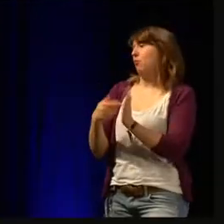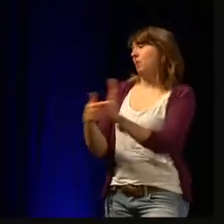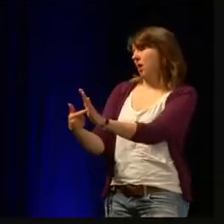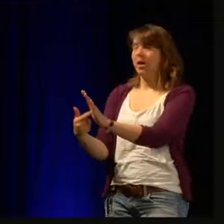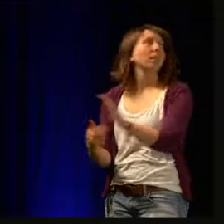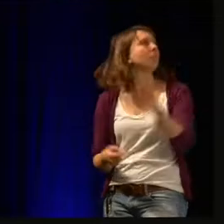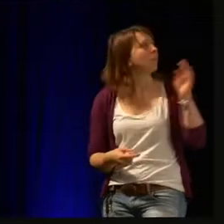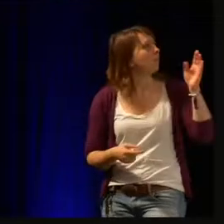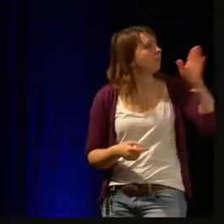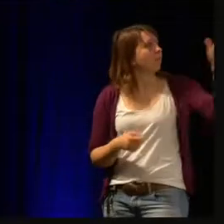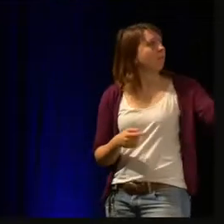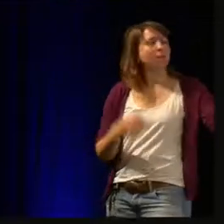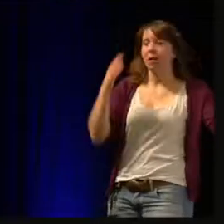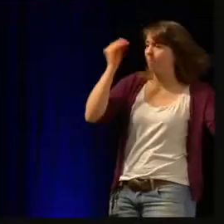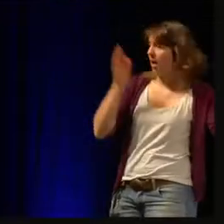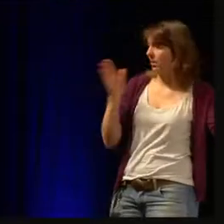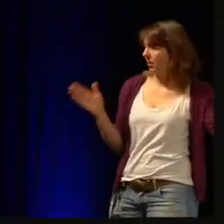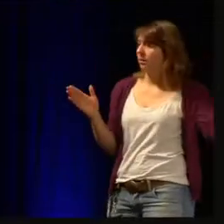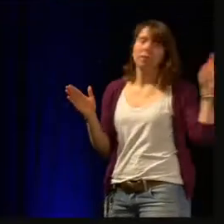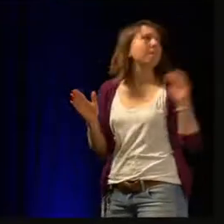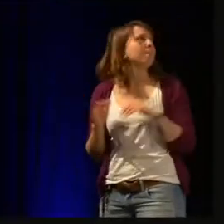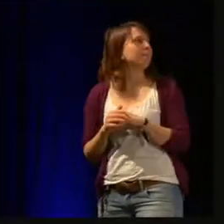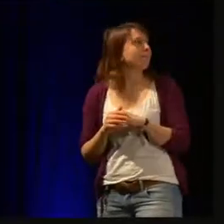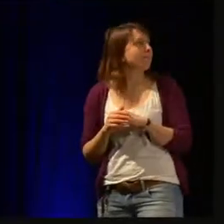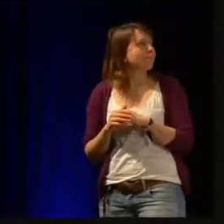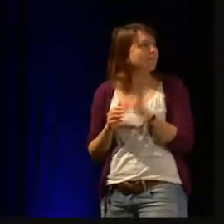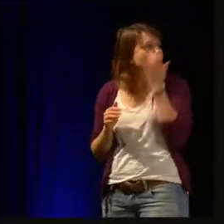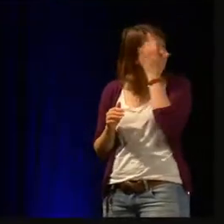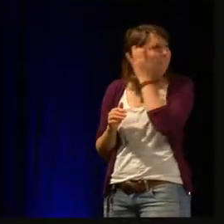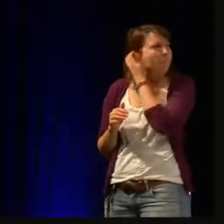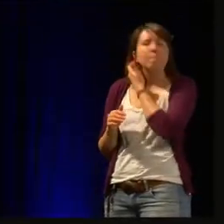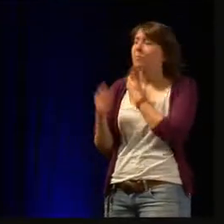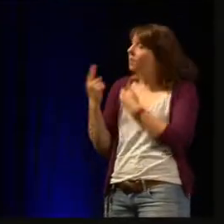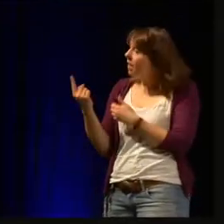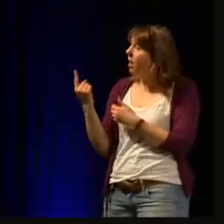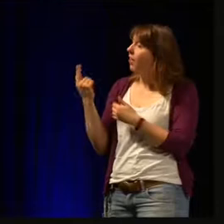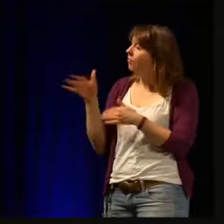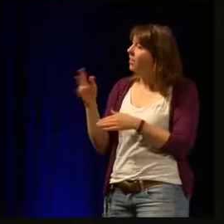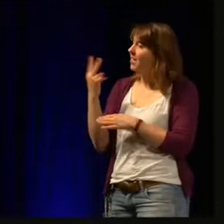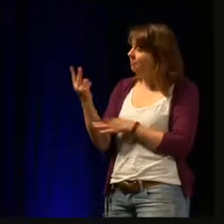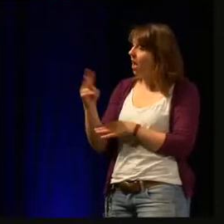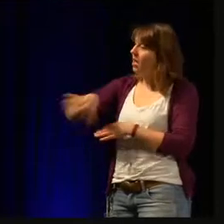here there's a example. To the left there's a man, VP. He has done